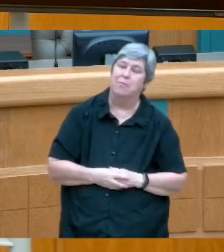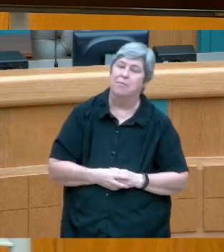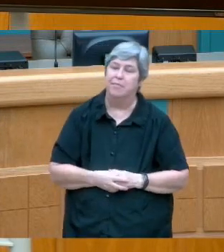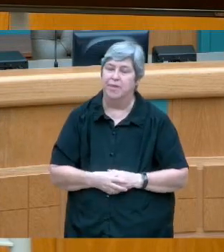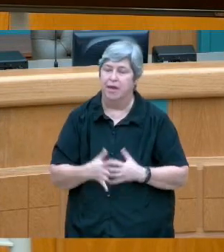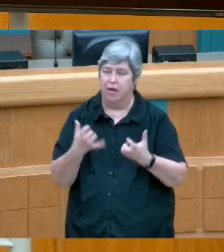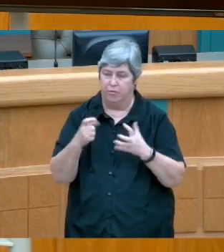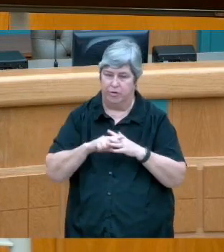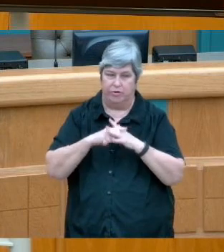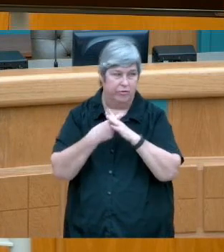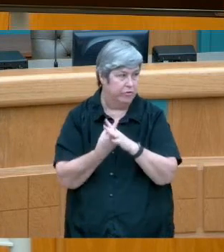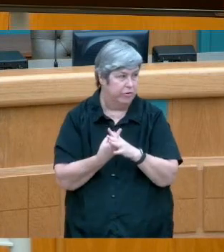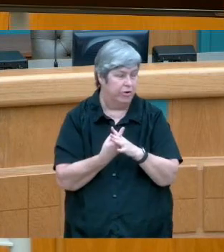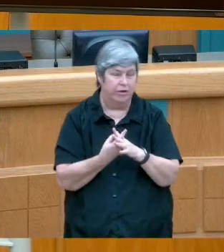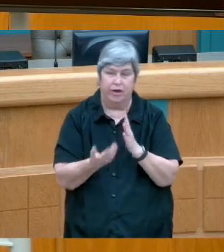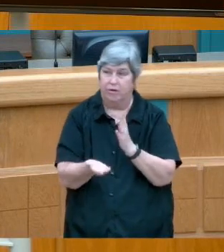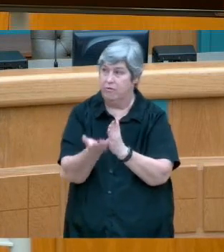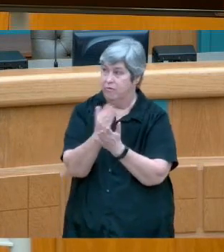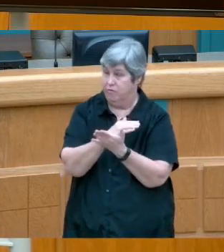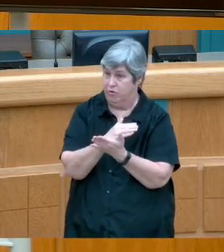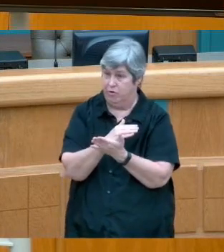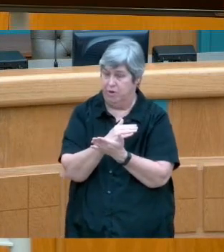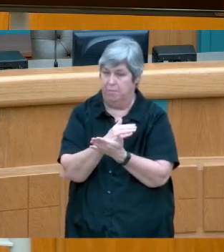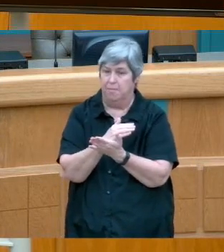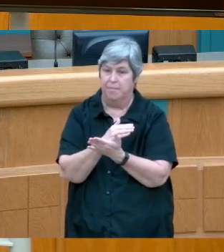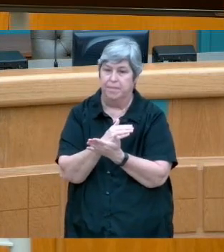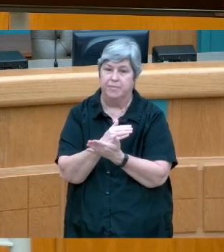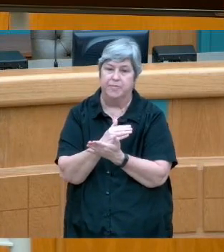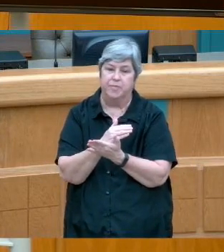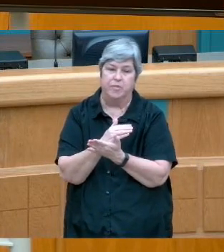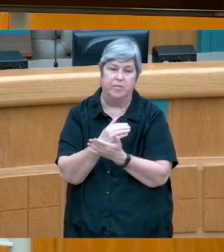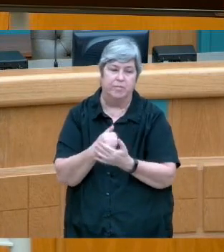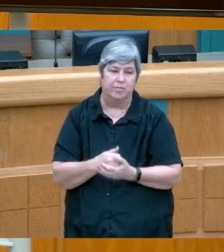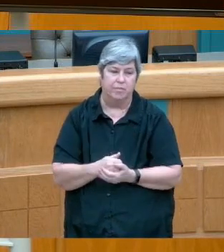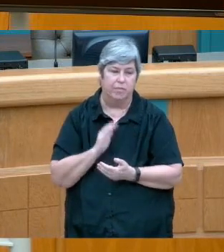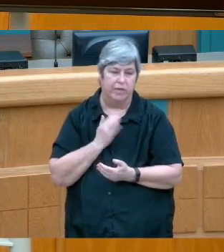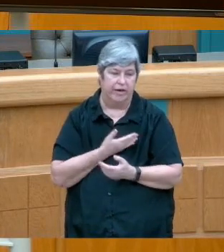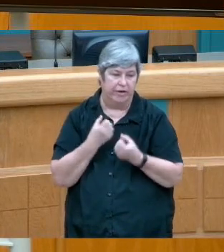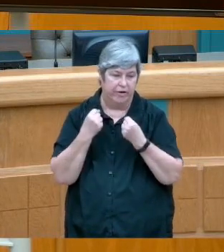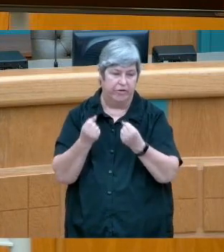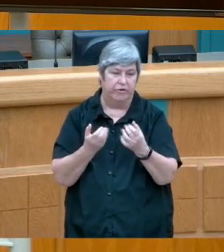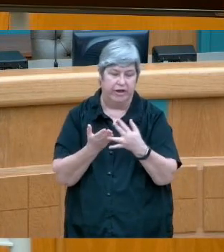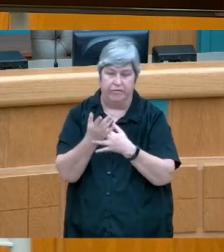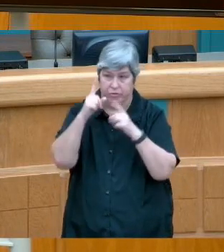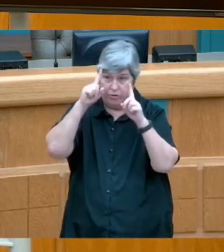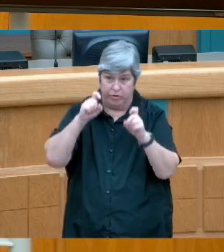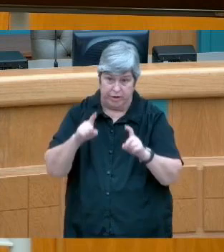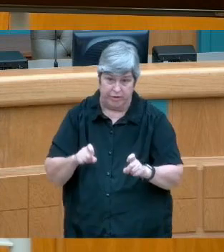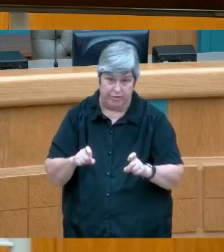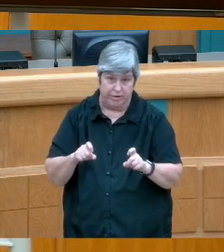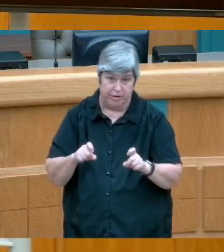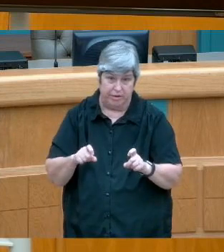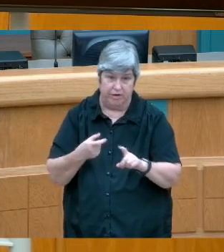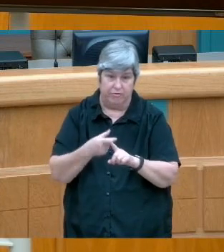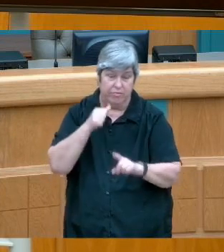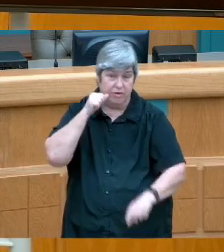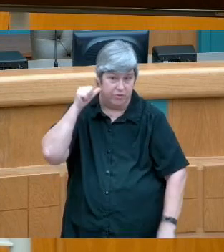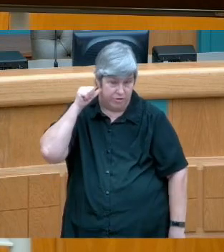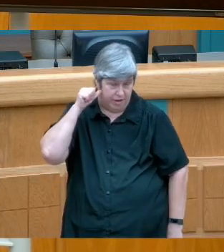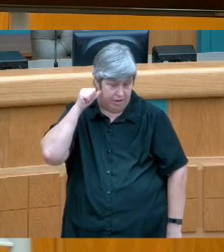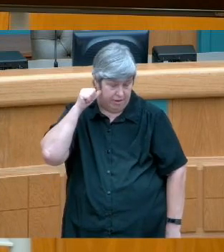me start, though, by reviewing this with the community, which is our drive-through testing results from